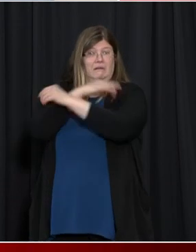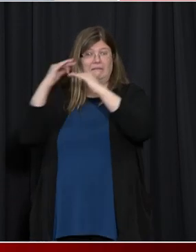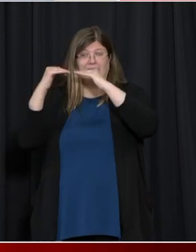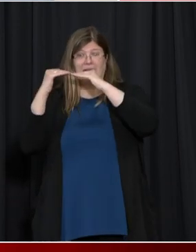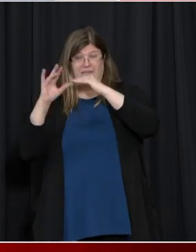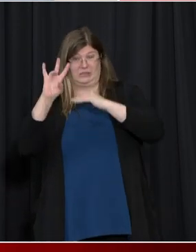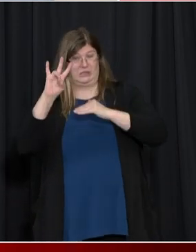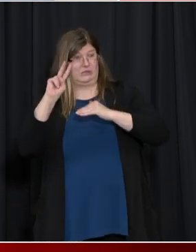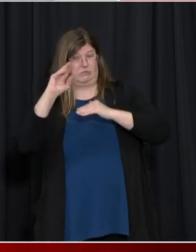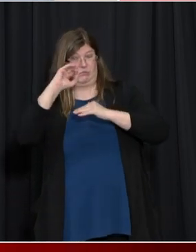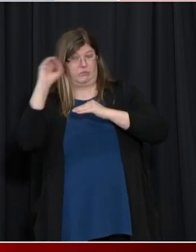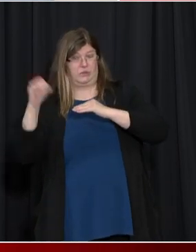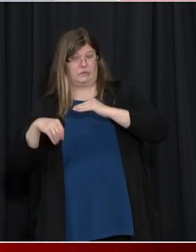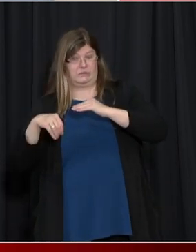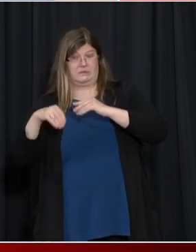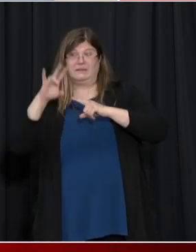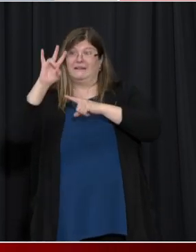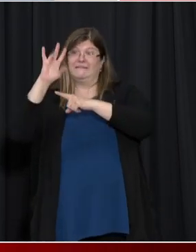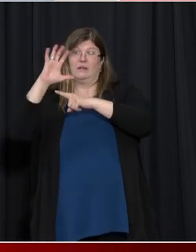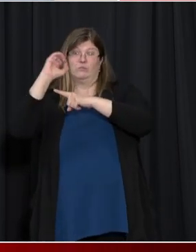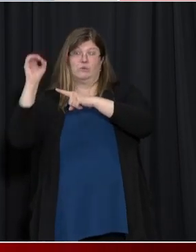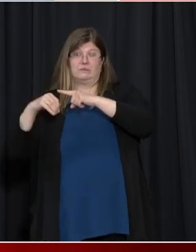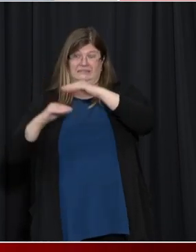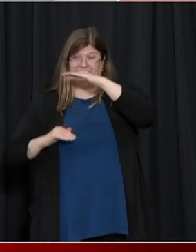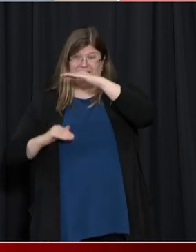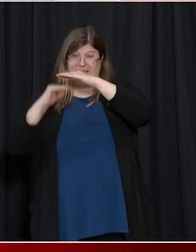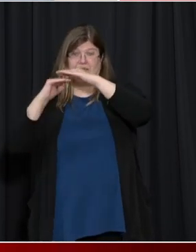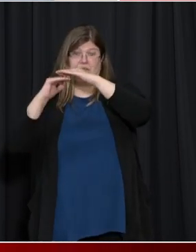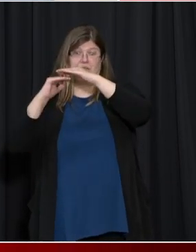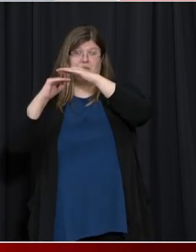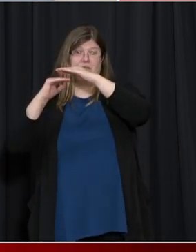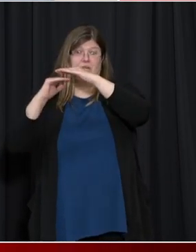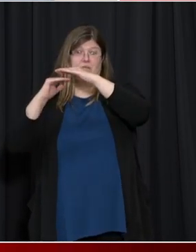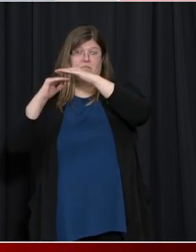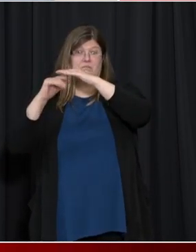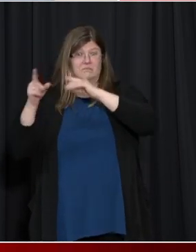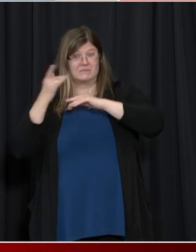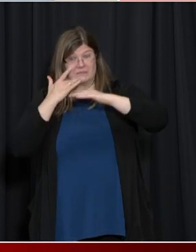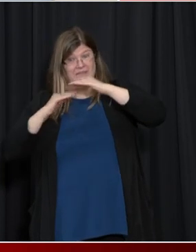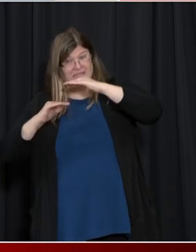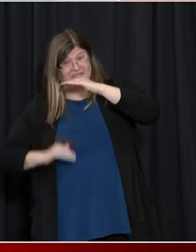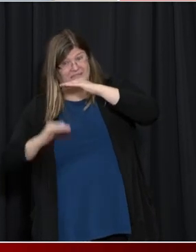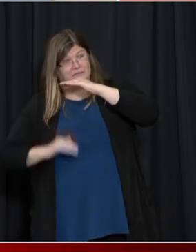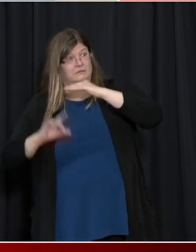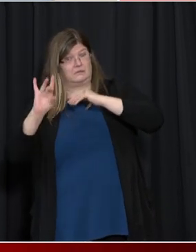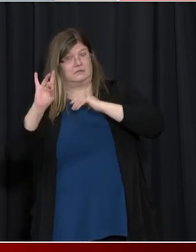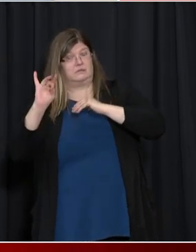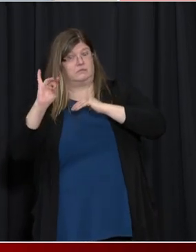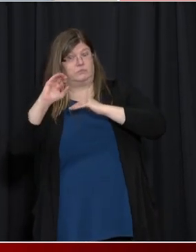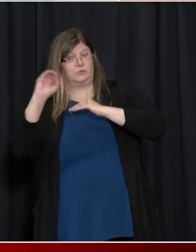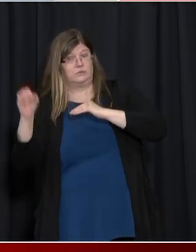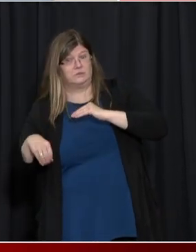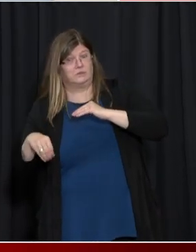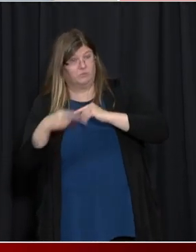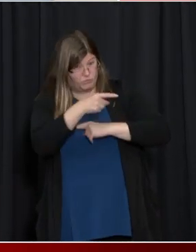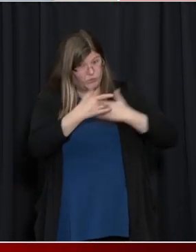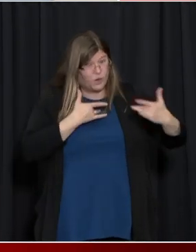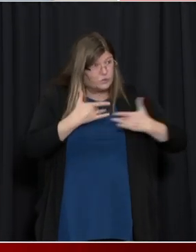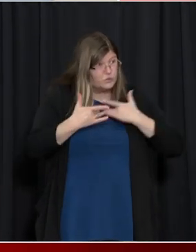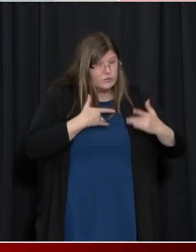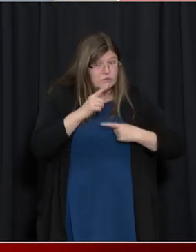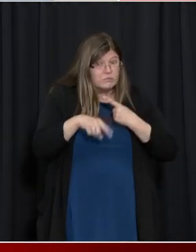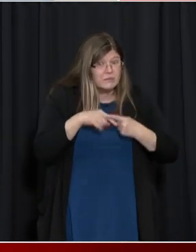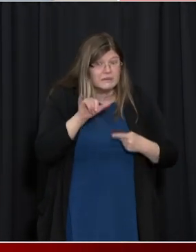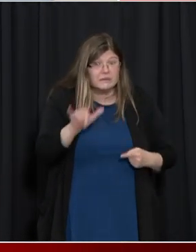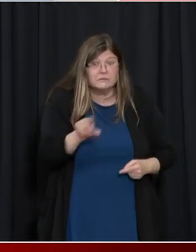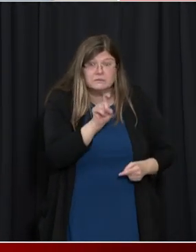So are you concerned about those two metrics not going in the right direction? And what if you get to all the other metrics and you're still not